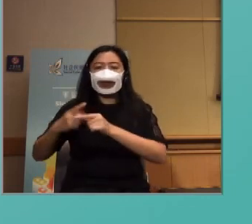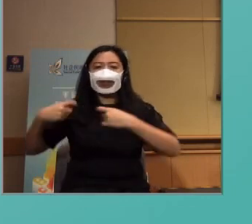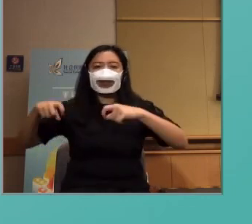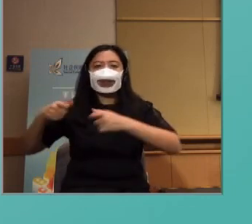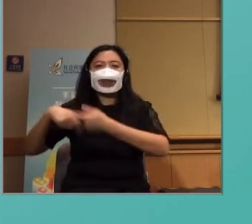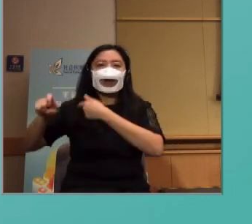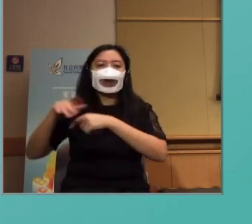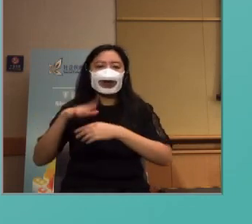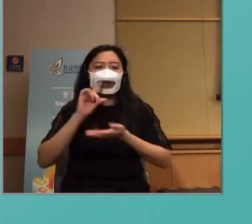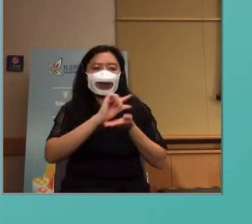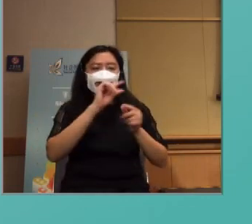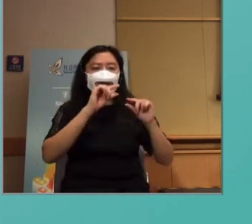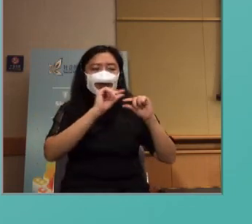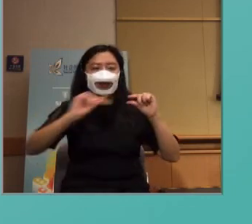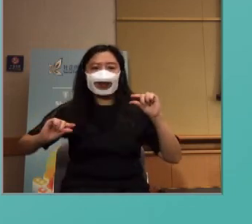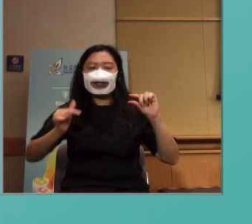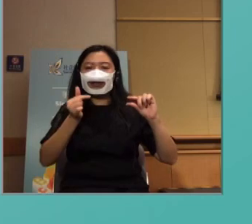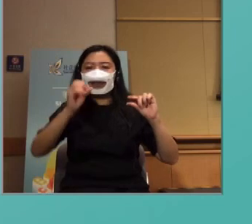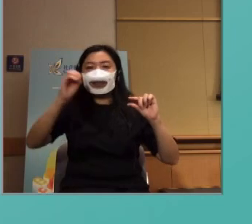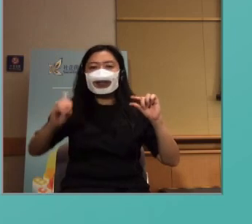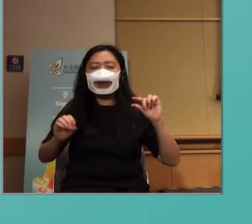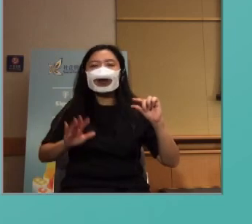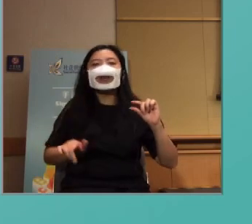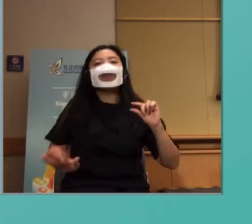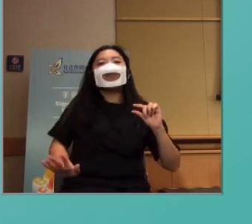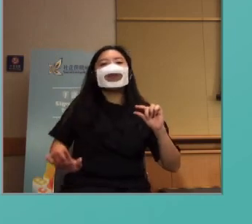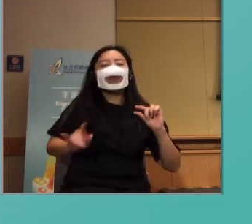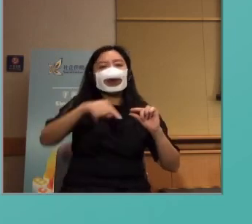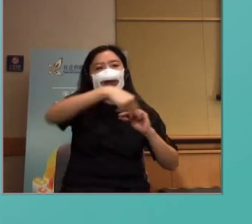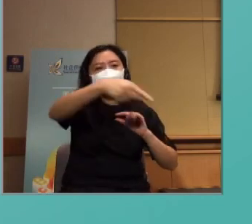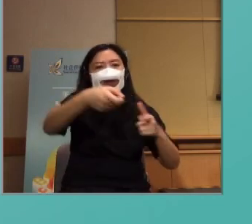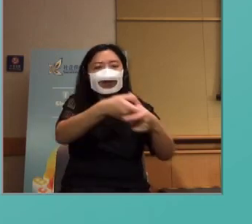forms of commerce for music takes, oh my God,